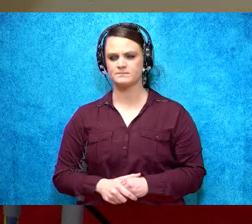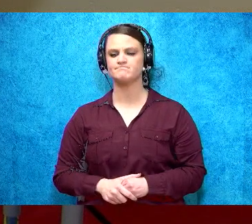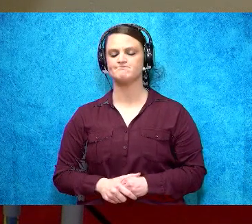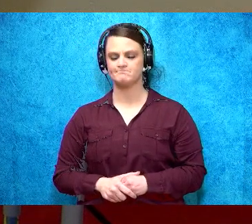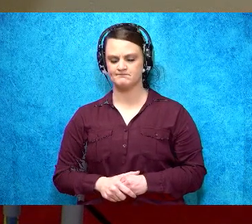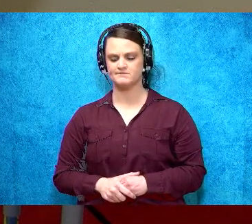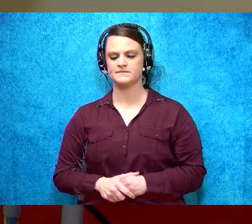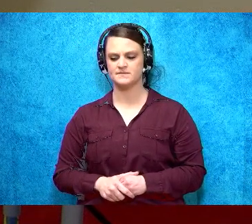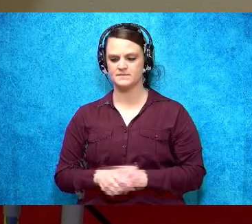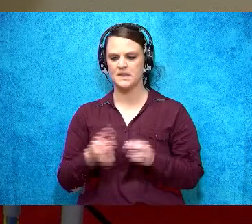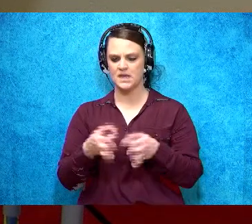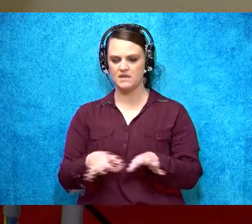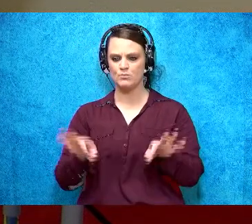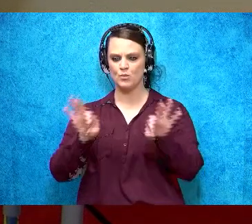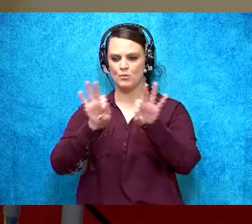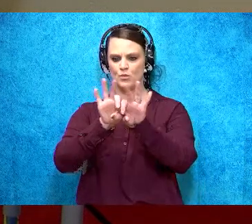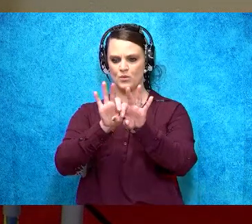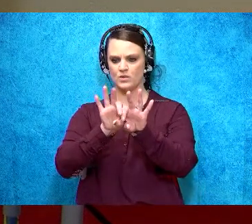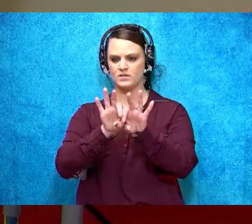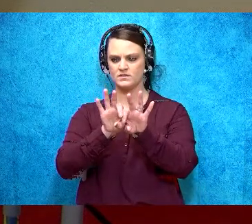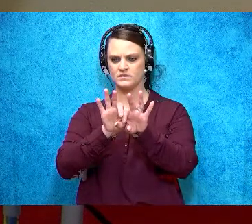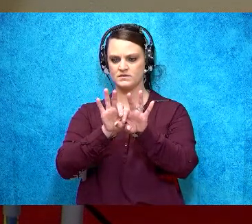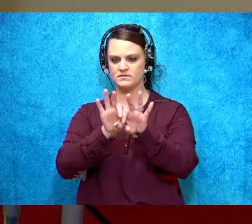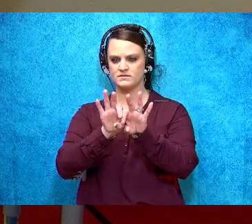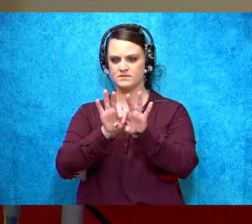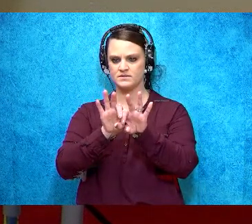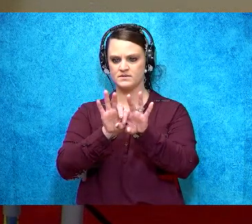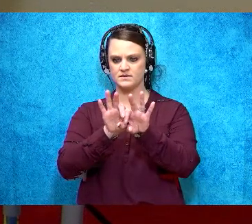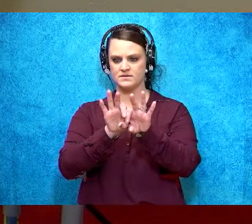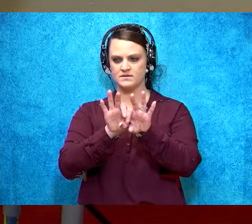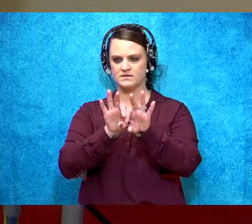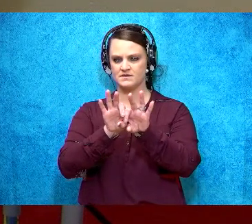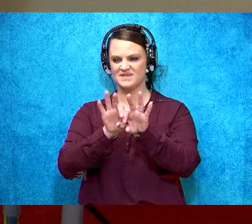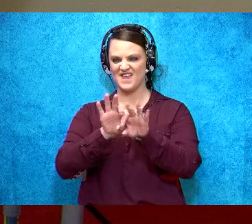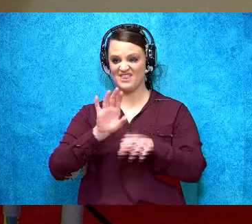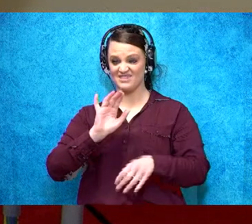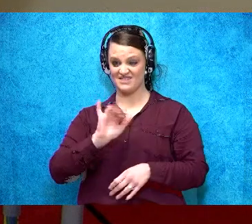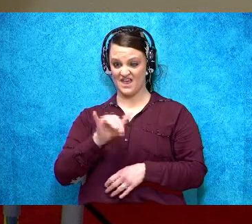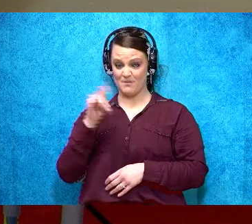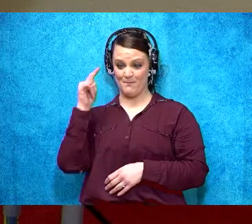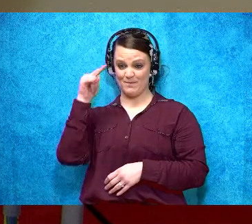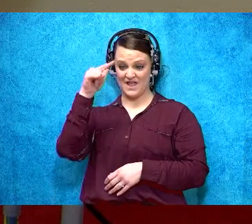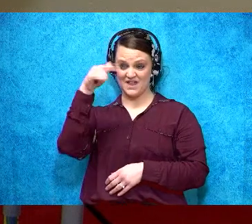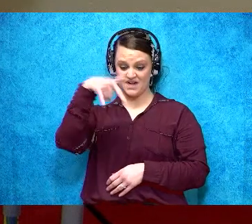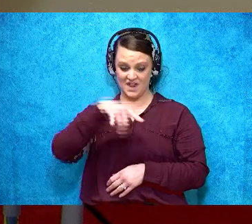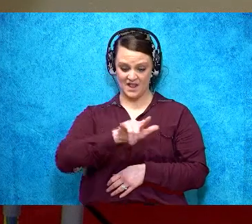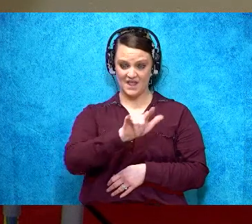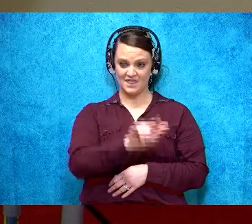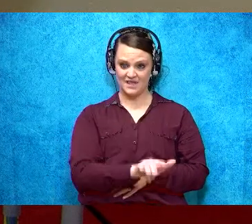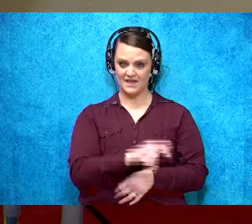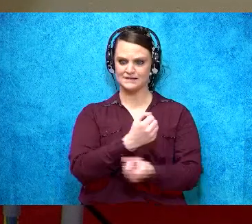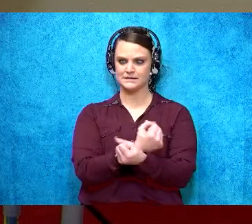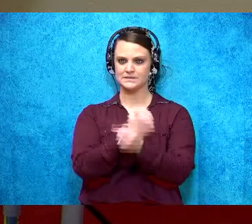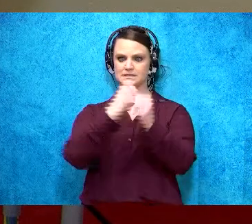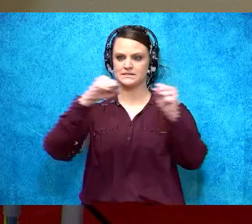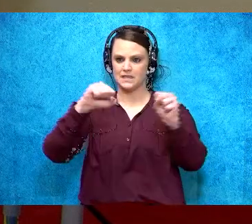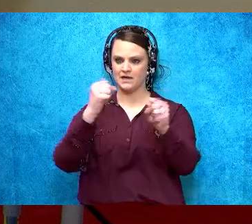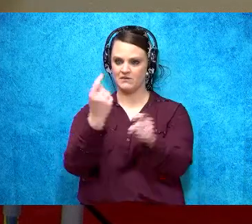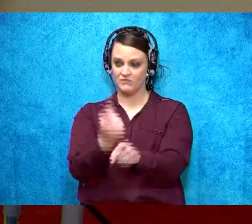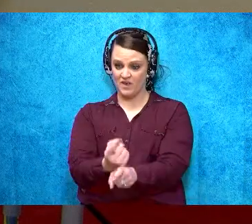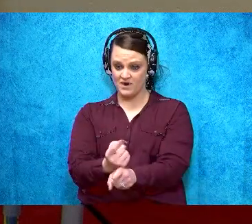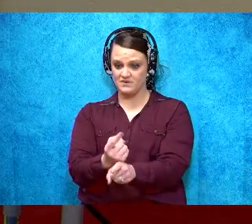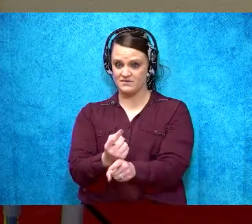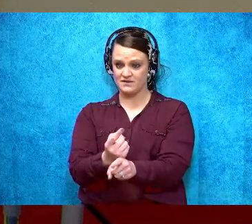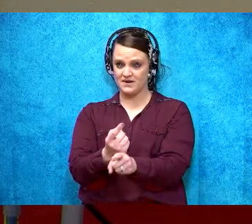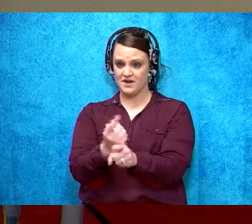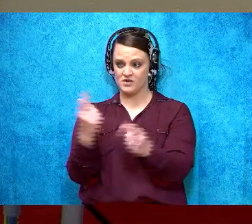Yes, it is important because that's where they're going to land. That's where they're going to try and land. They're in all